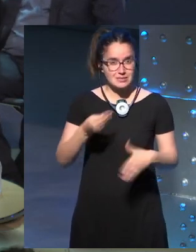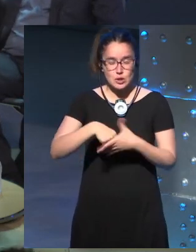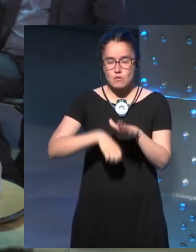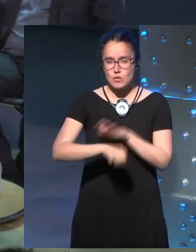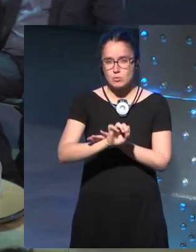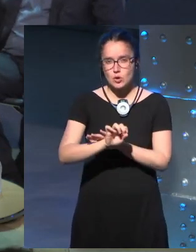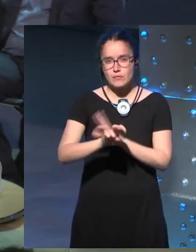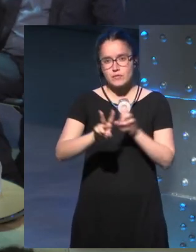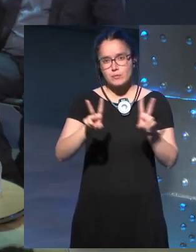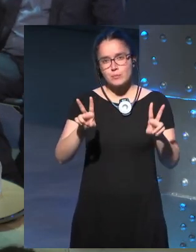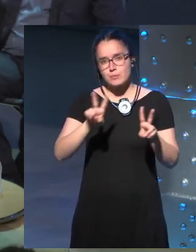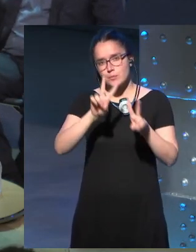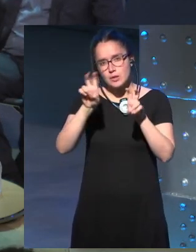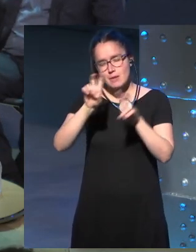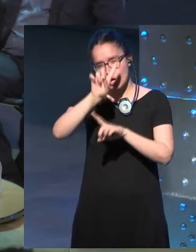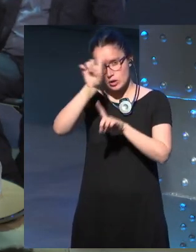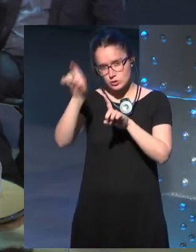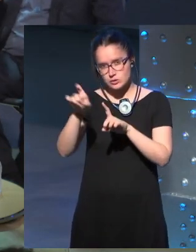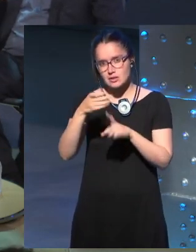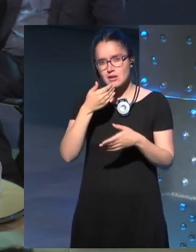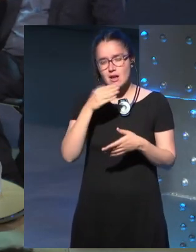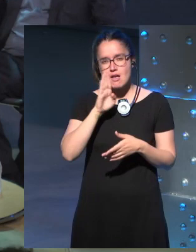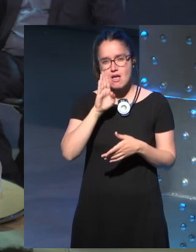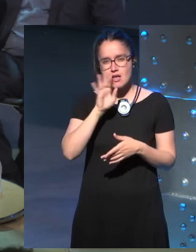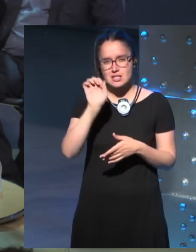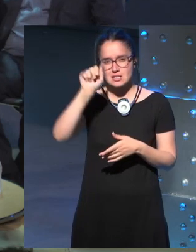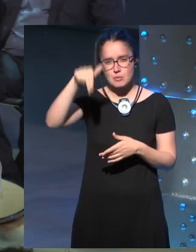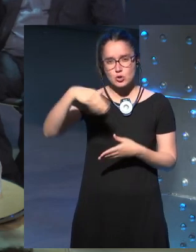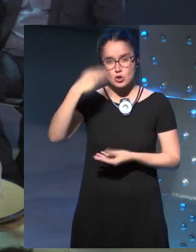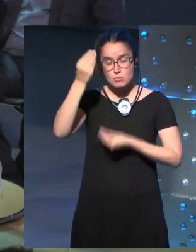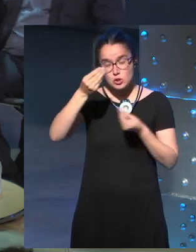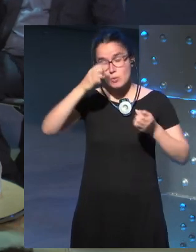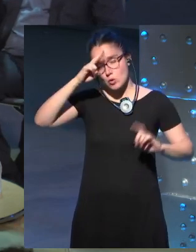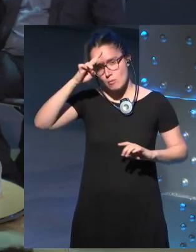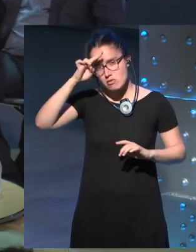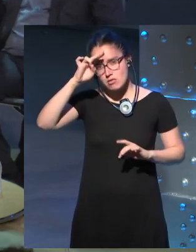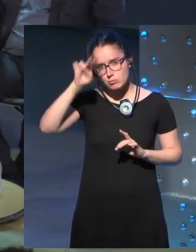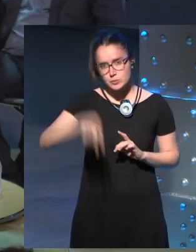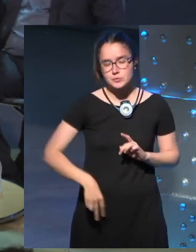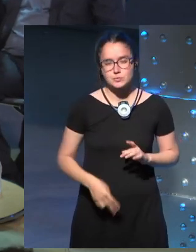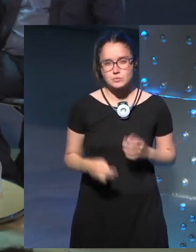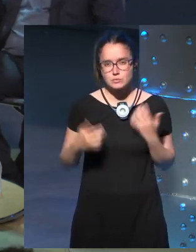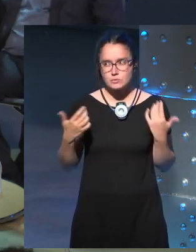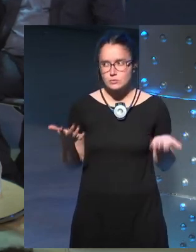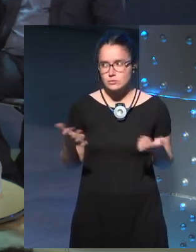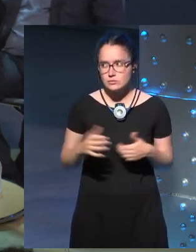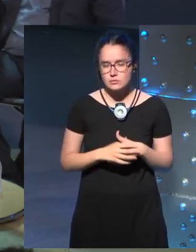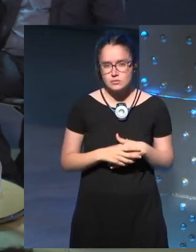are very important in football. And as regards a different question that Simon has mentioned, and I think it's a little bit concerning,